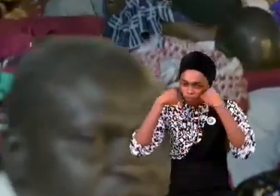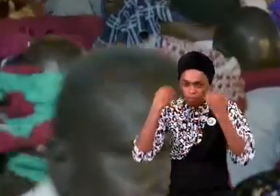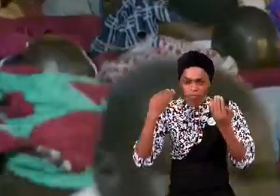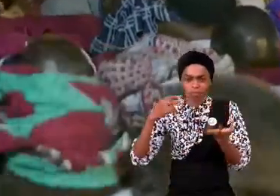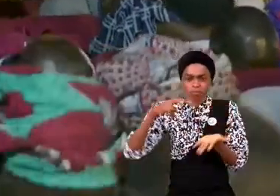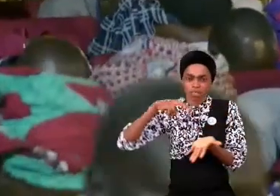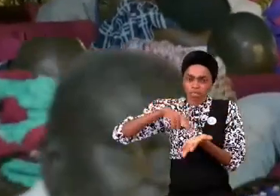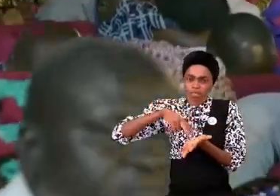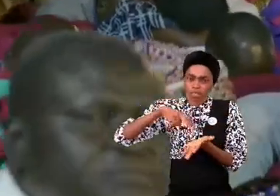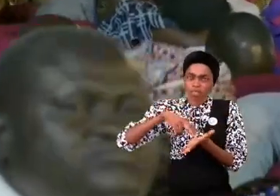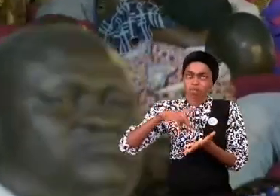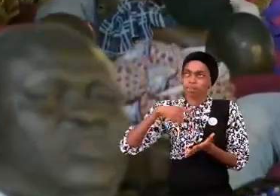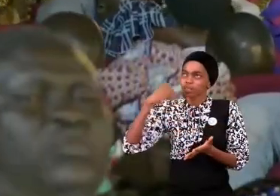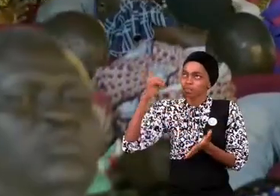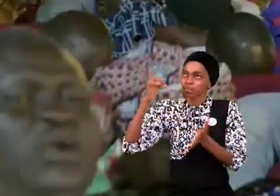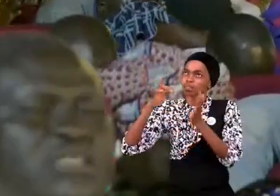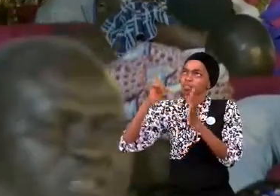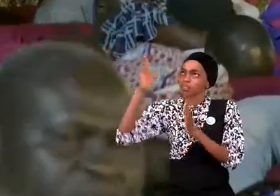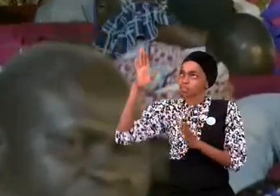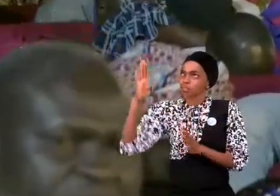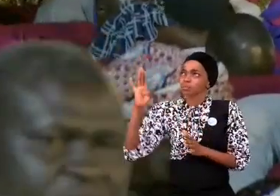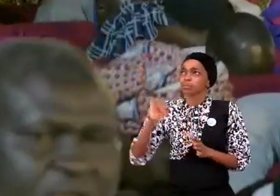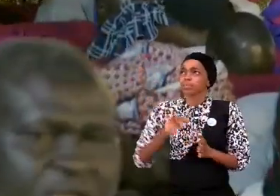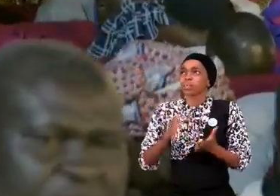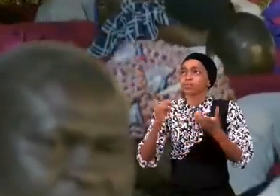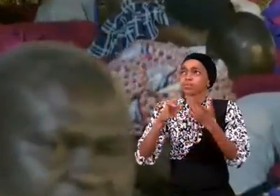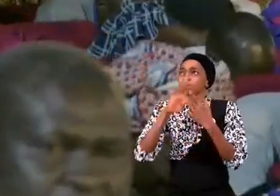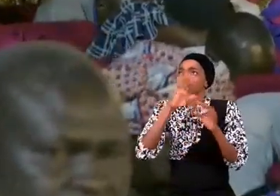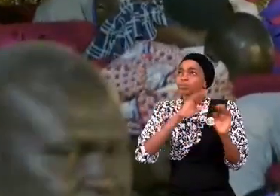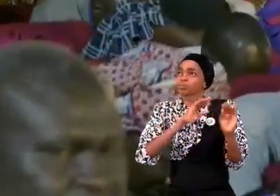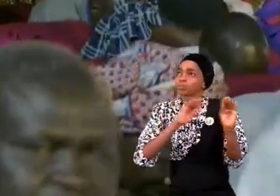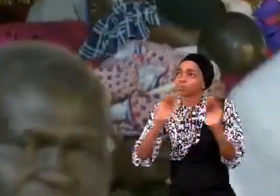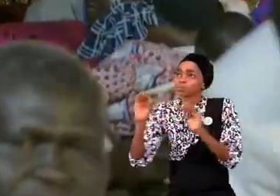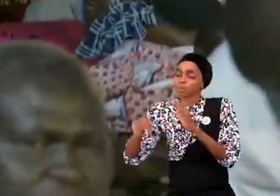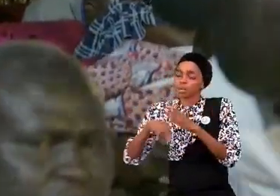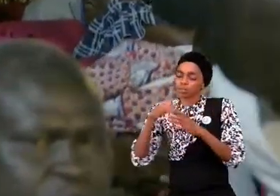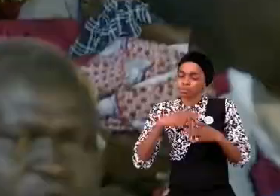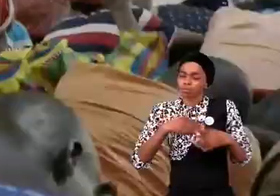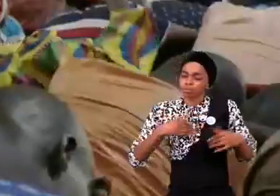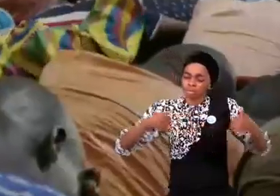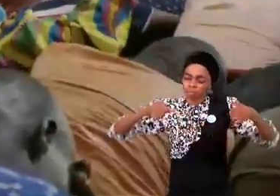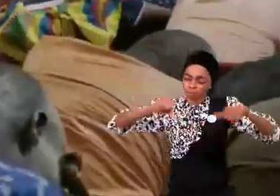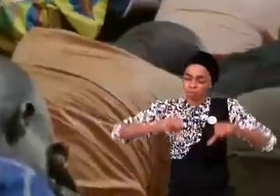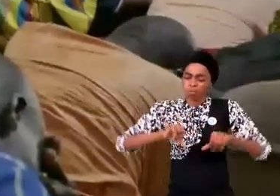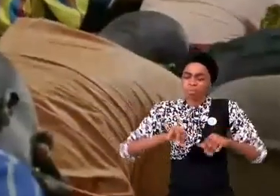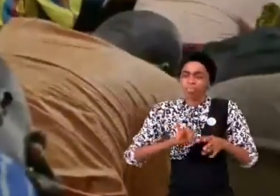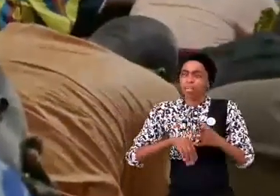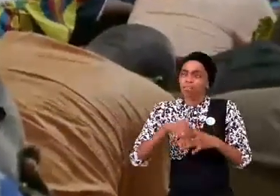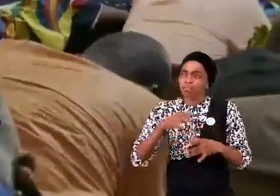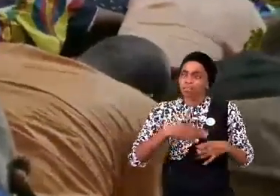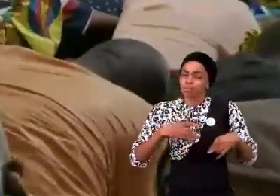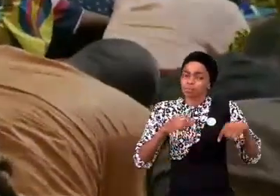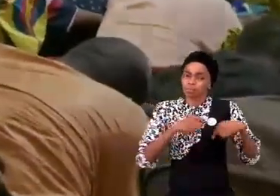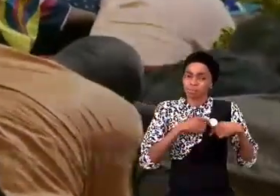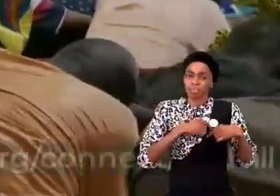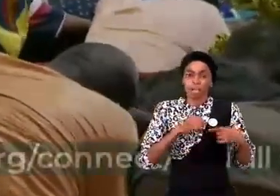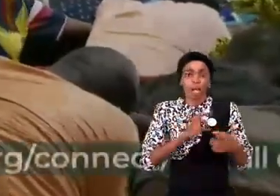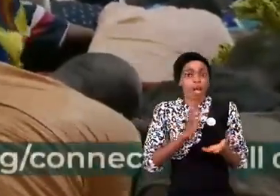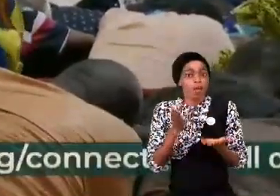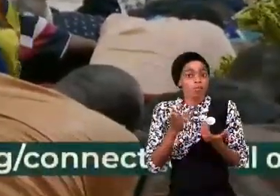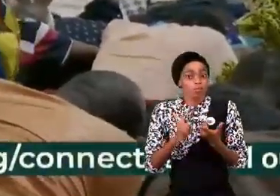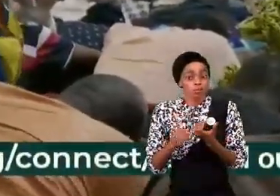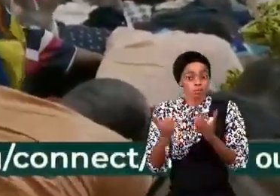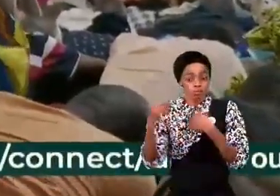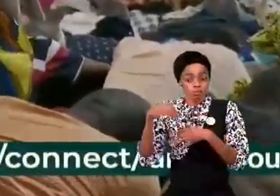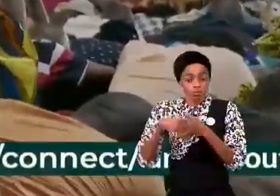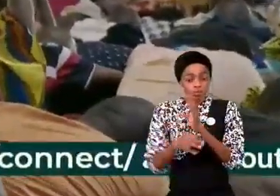of my condemnation. I want to come to the freedom and the forgiveness of the Lord. Raise up your hand